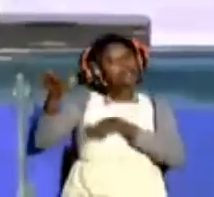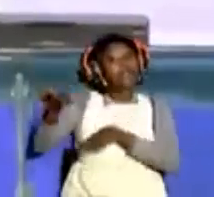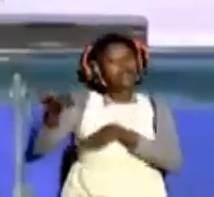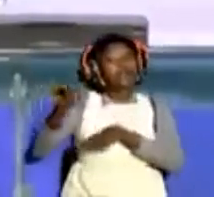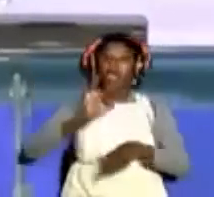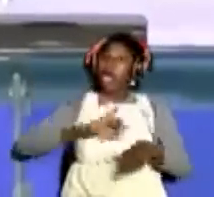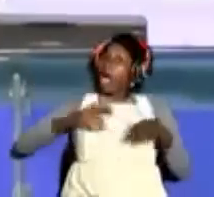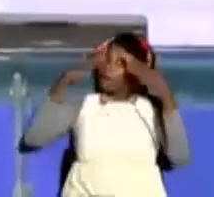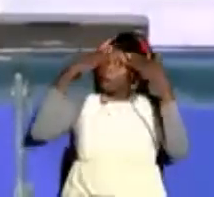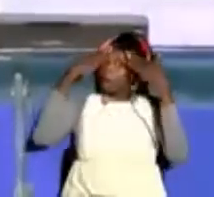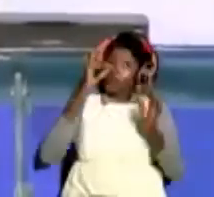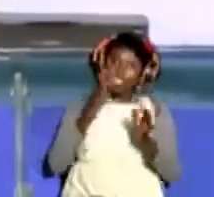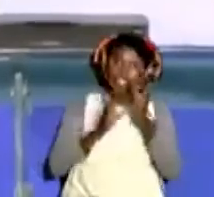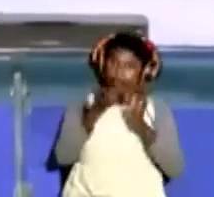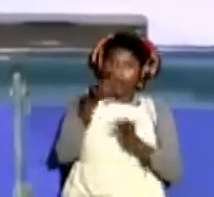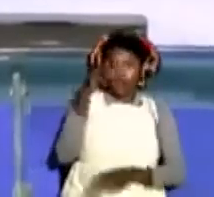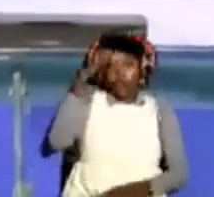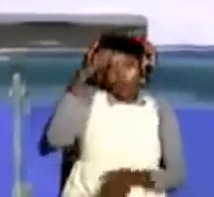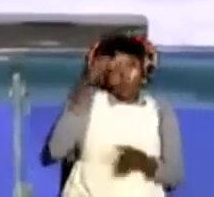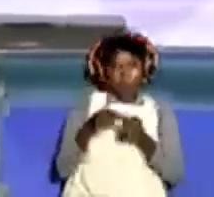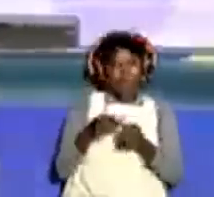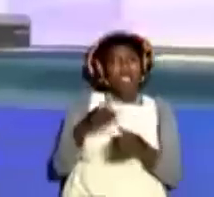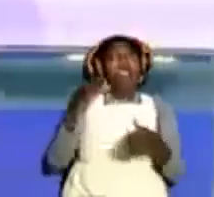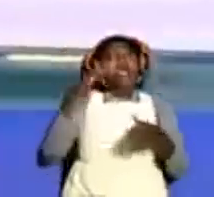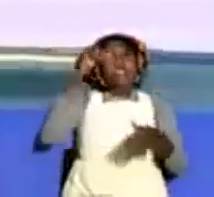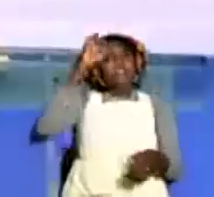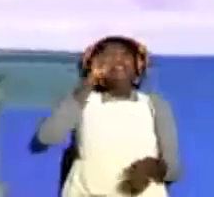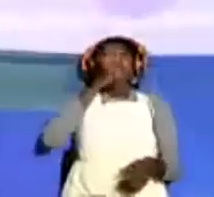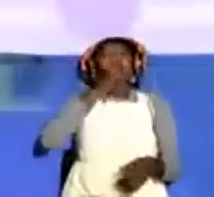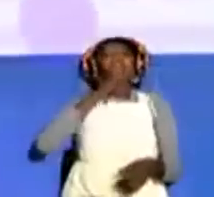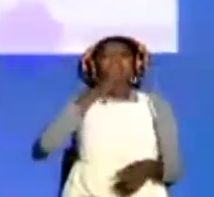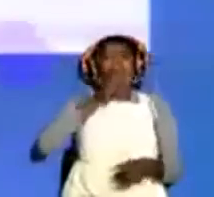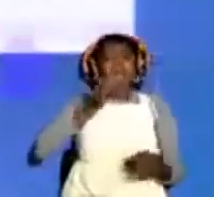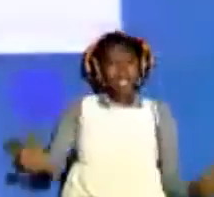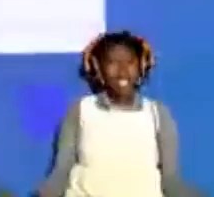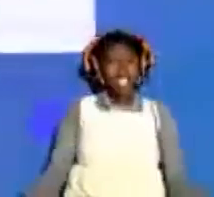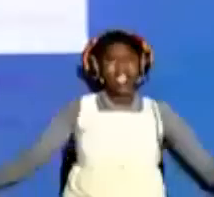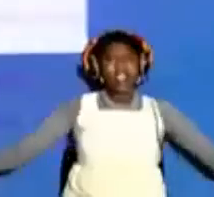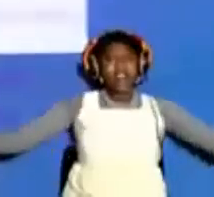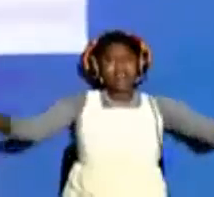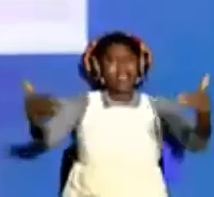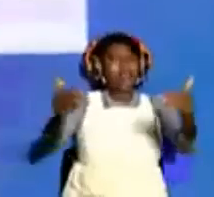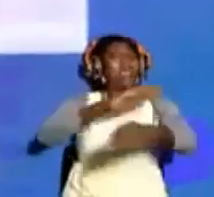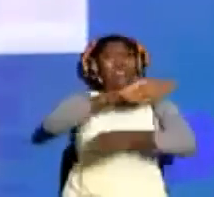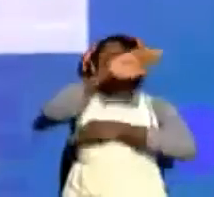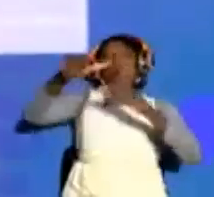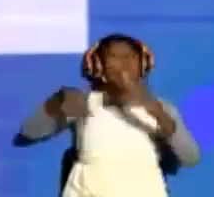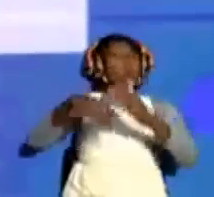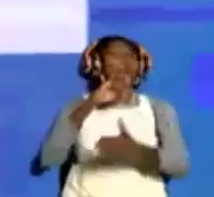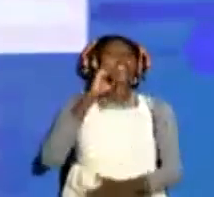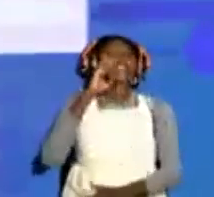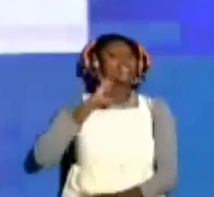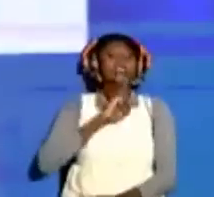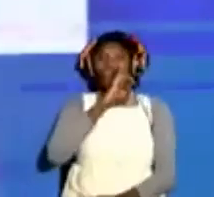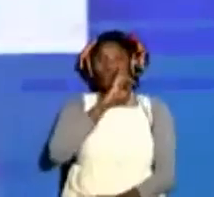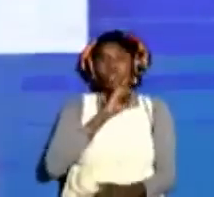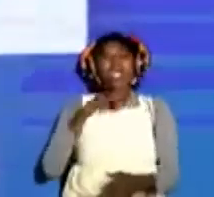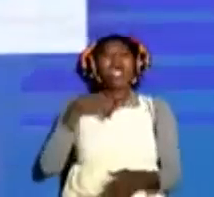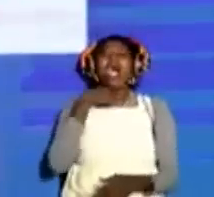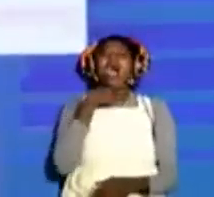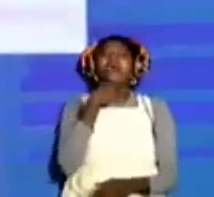I don't know whether you remember. Samuel gathered the whole assembly of the children of Israel. He